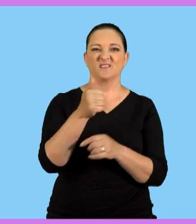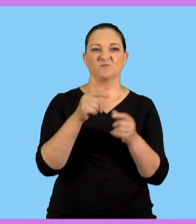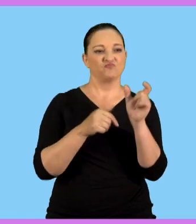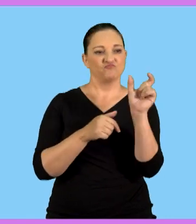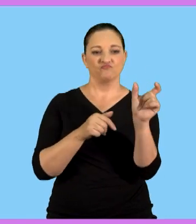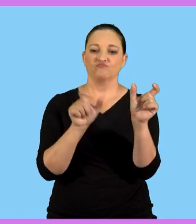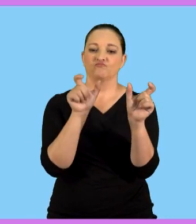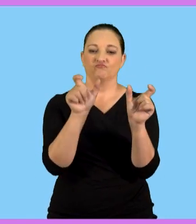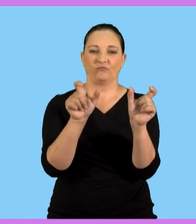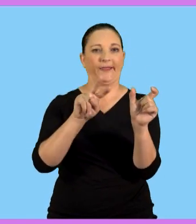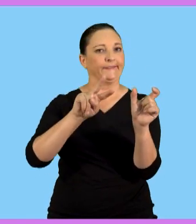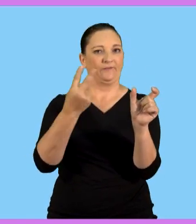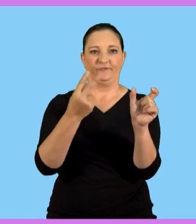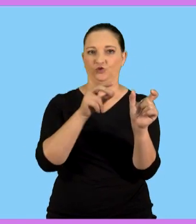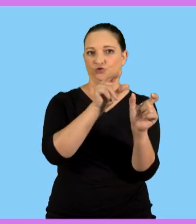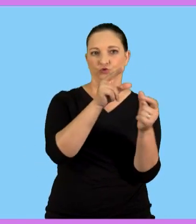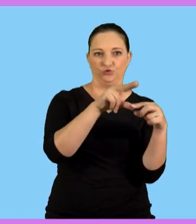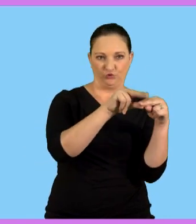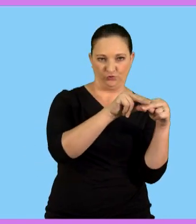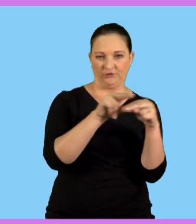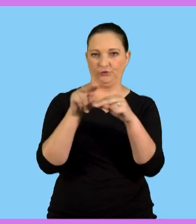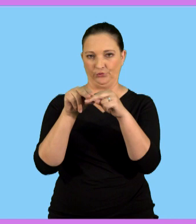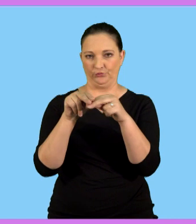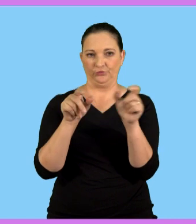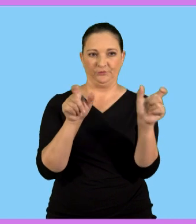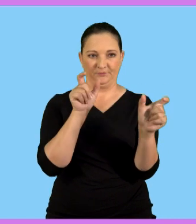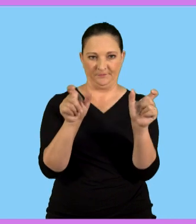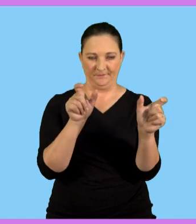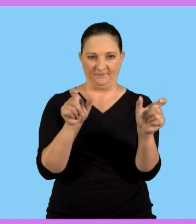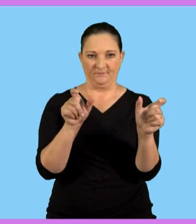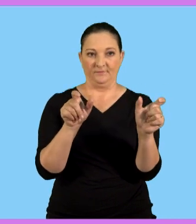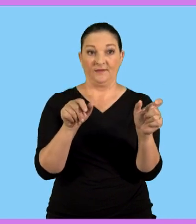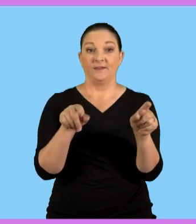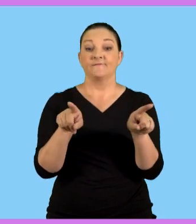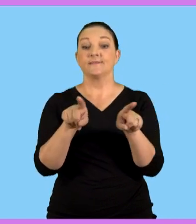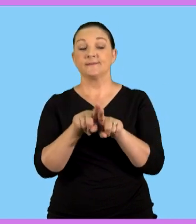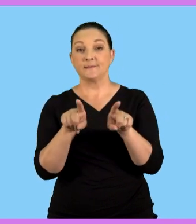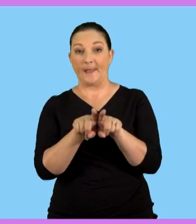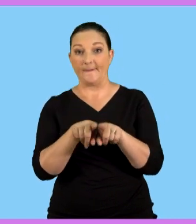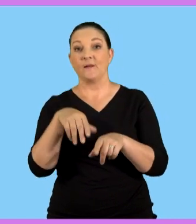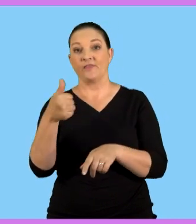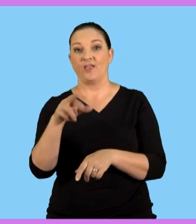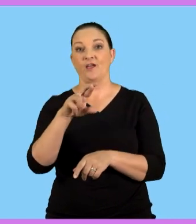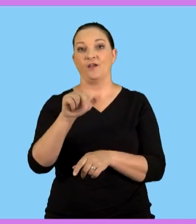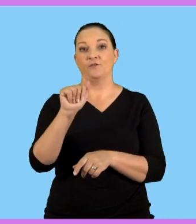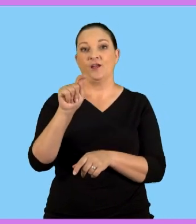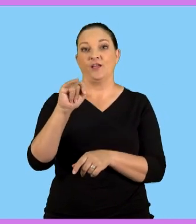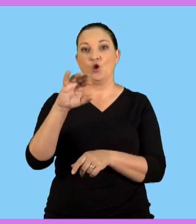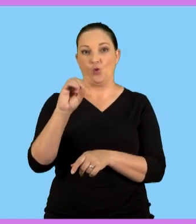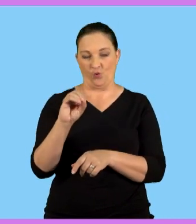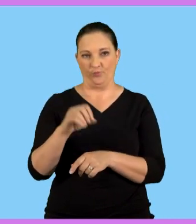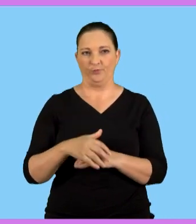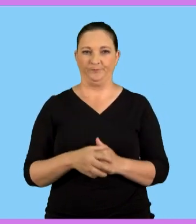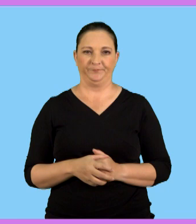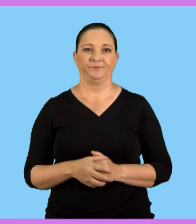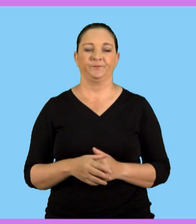quantities with different units. If they were the same units, then of course that would be ratio. All right, here we go,